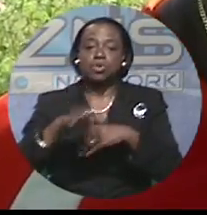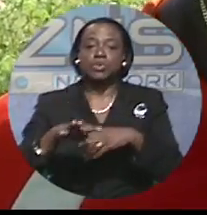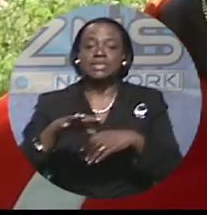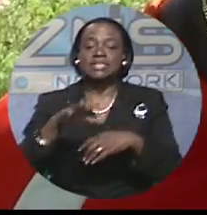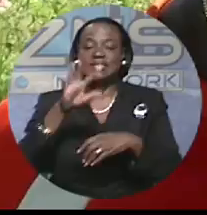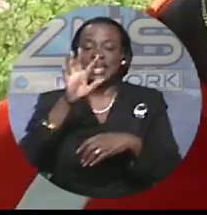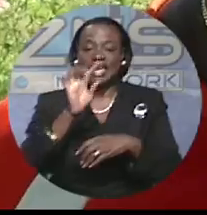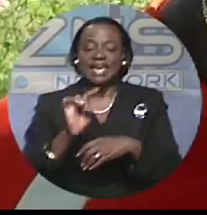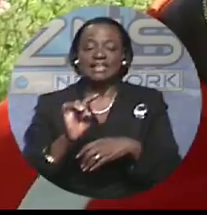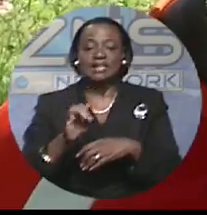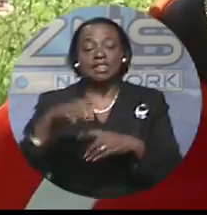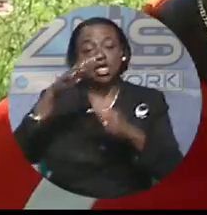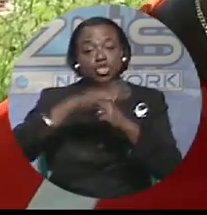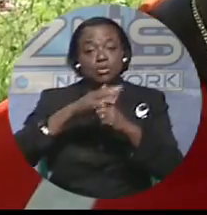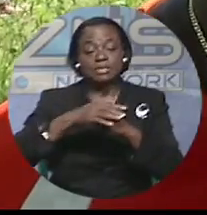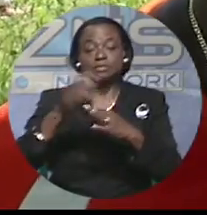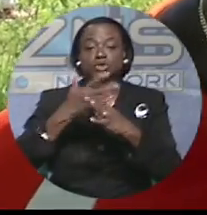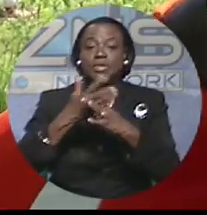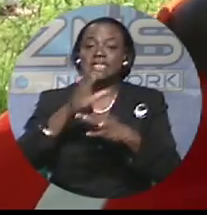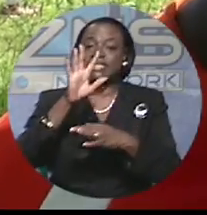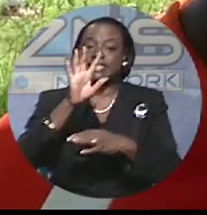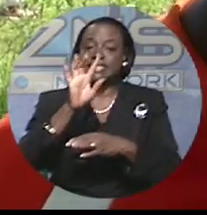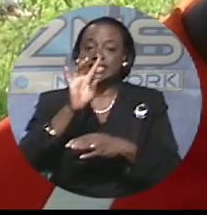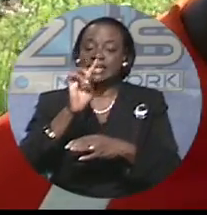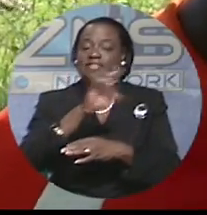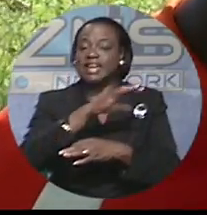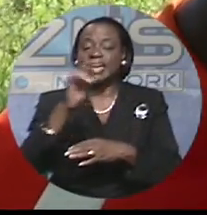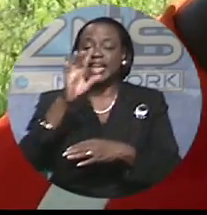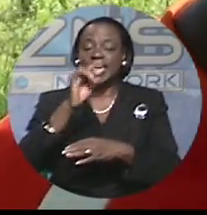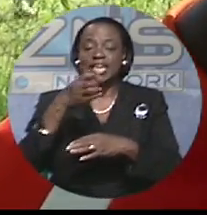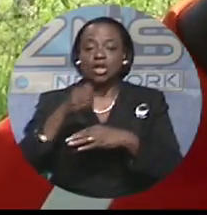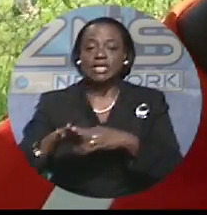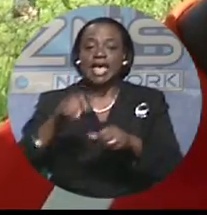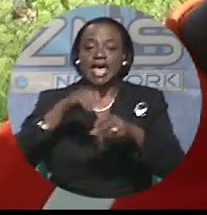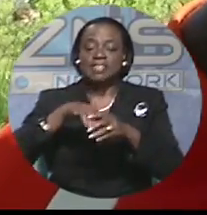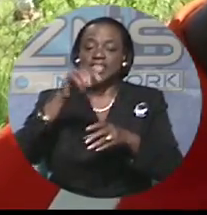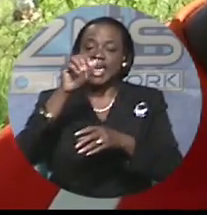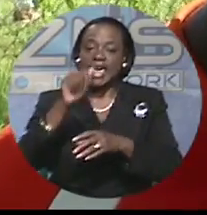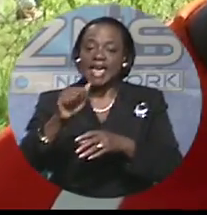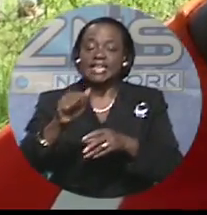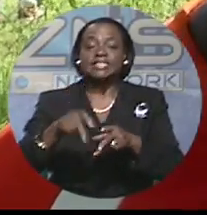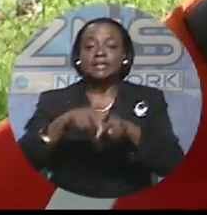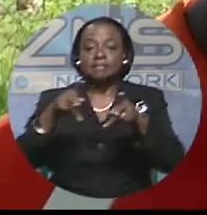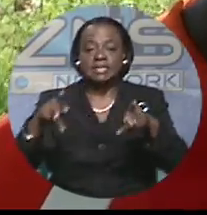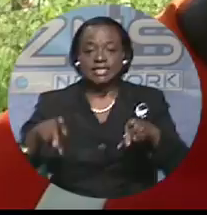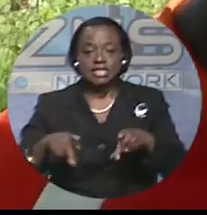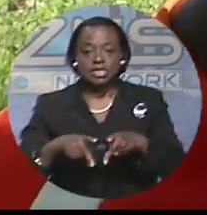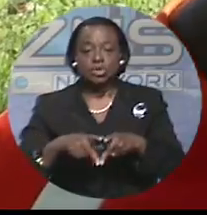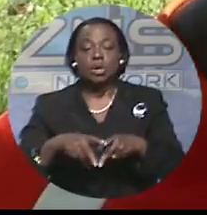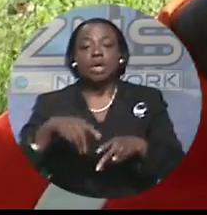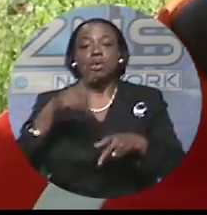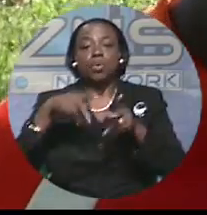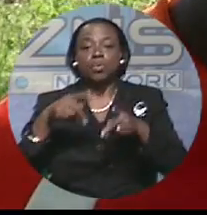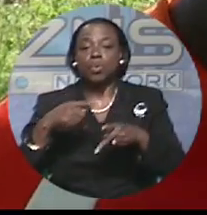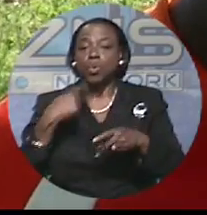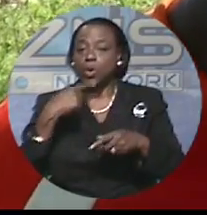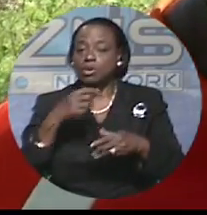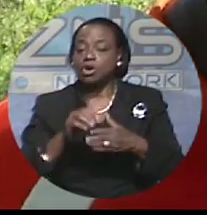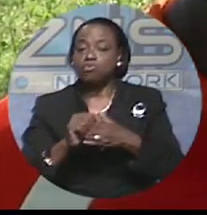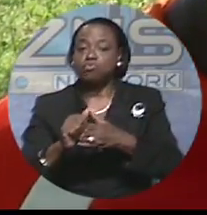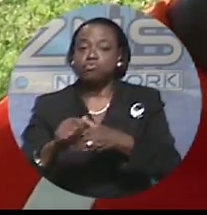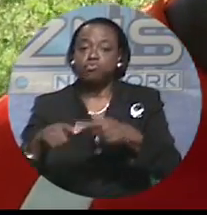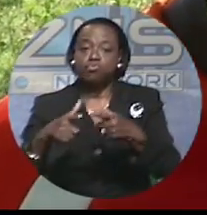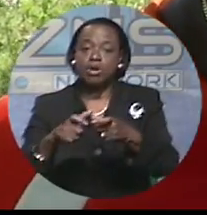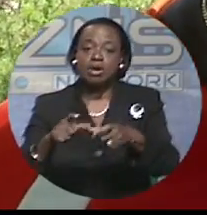is between 7 and 8 losses. In the A division, those who pros has run away with the league. They 12-0, and they haven't